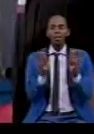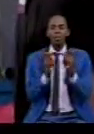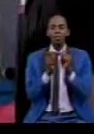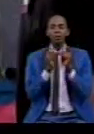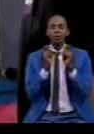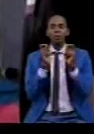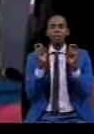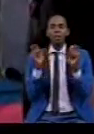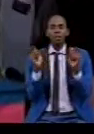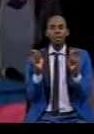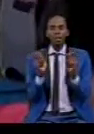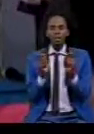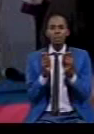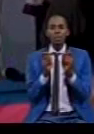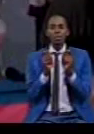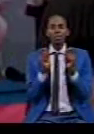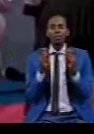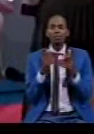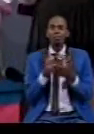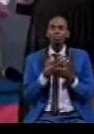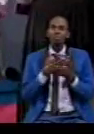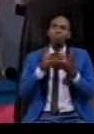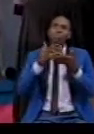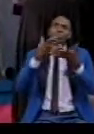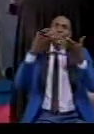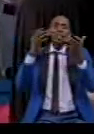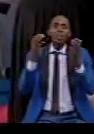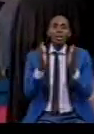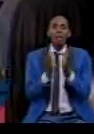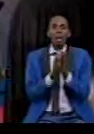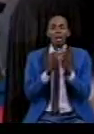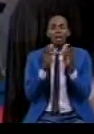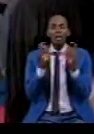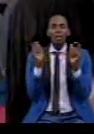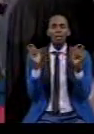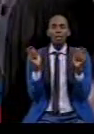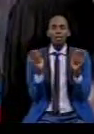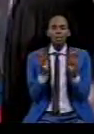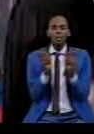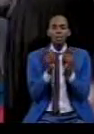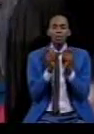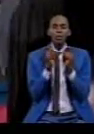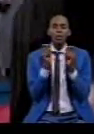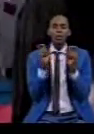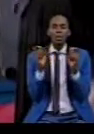Authorization to live like he